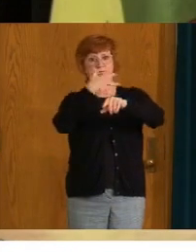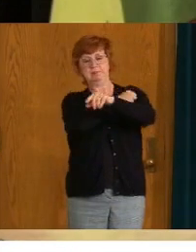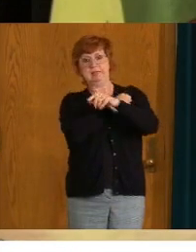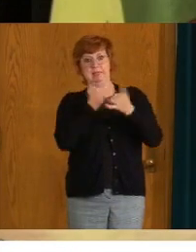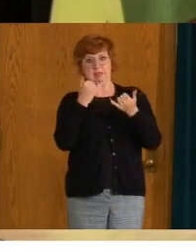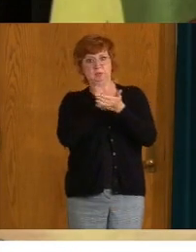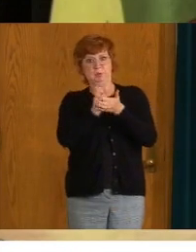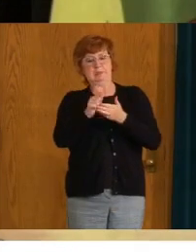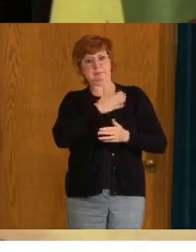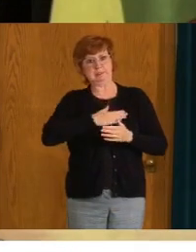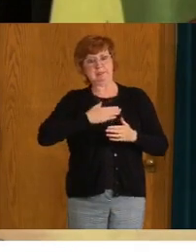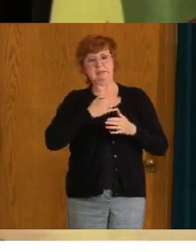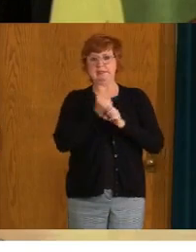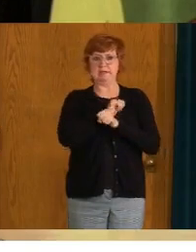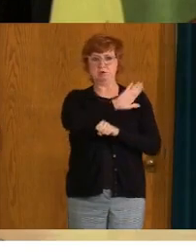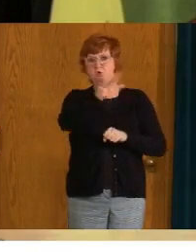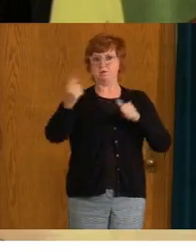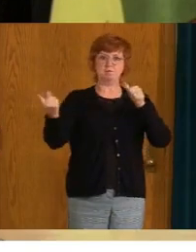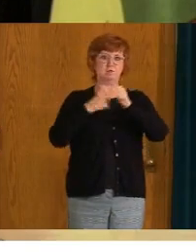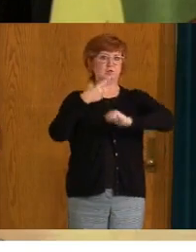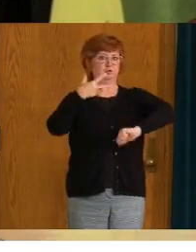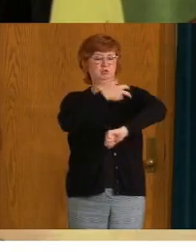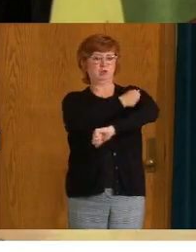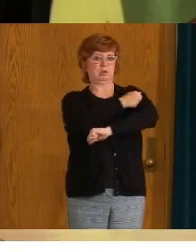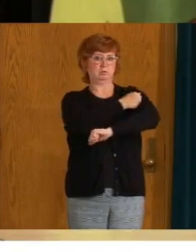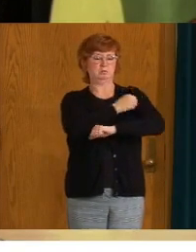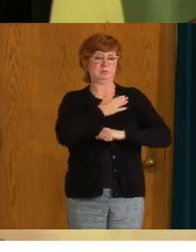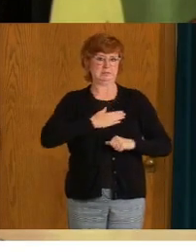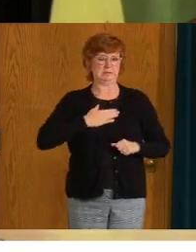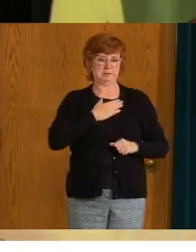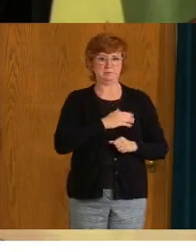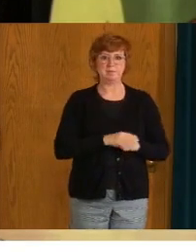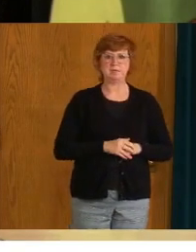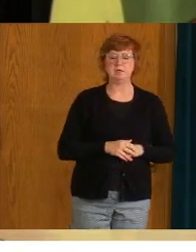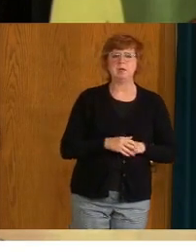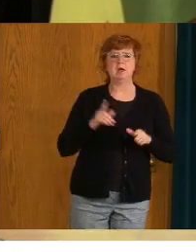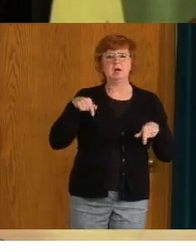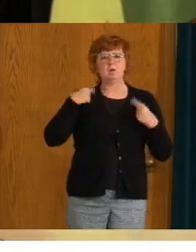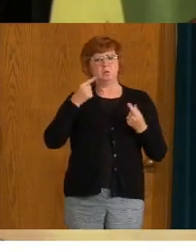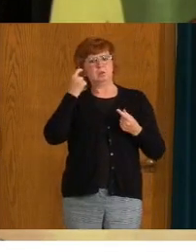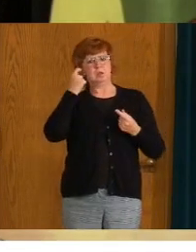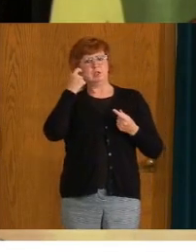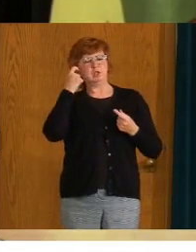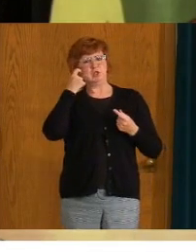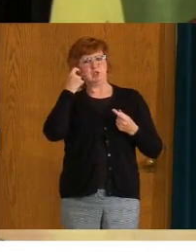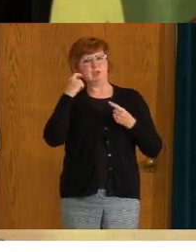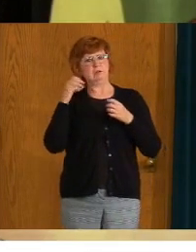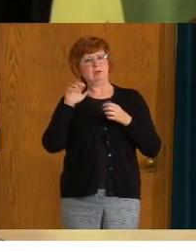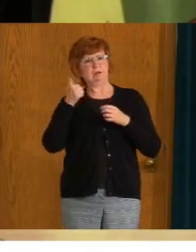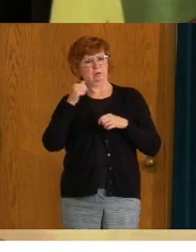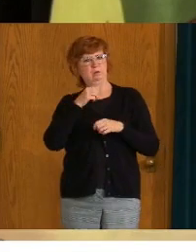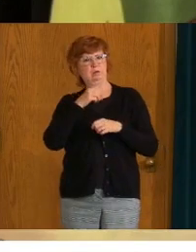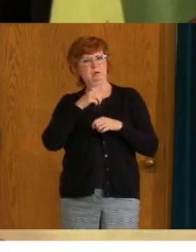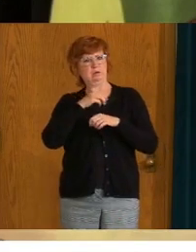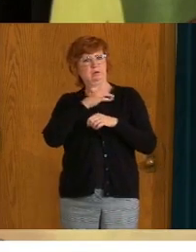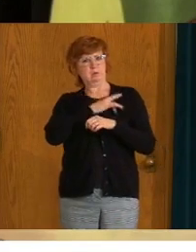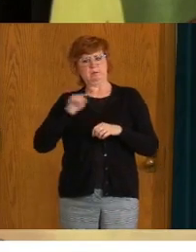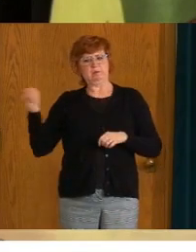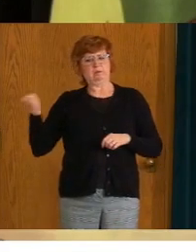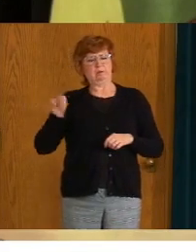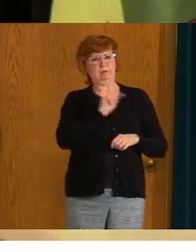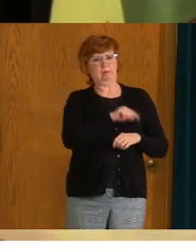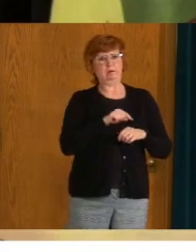a question that's been asked a number of times in recent days. Is Saskatchewan going to have some type of lottery or giveaway to try to